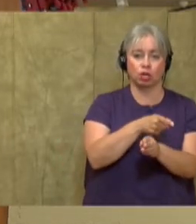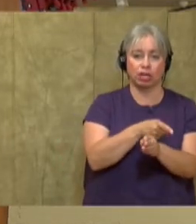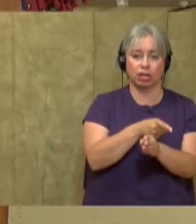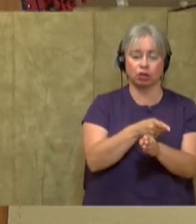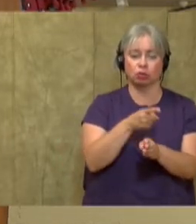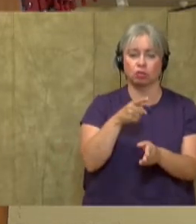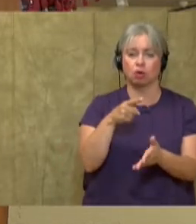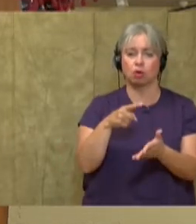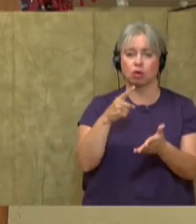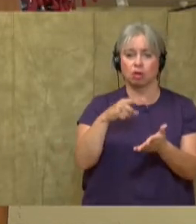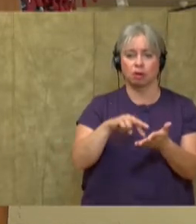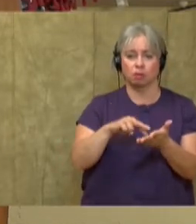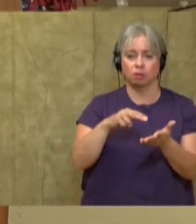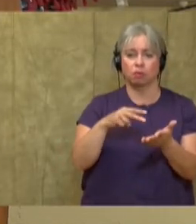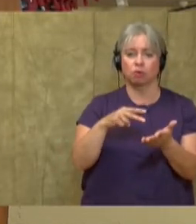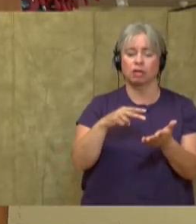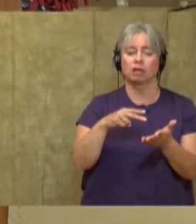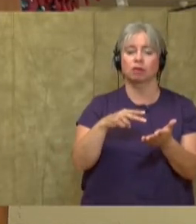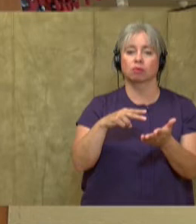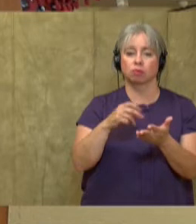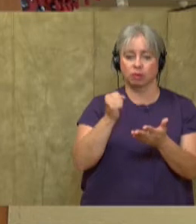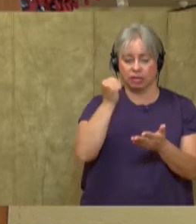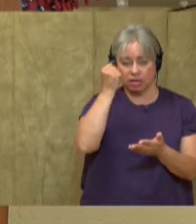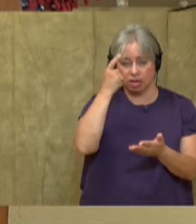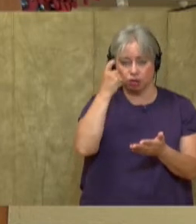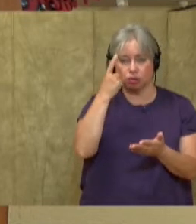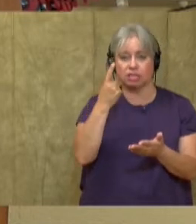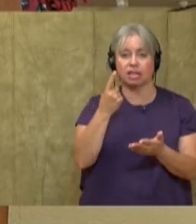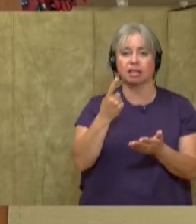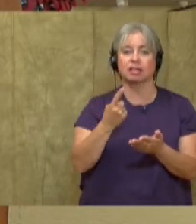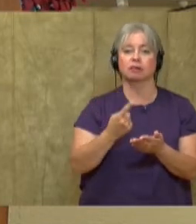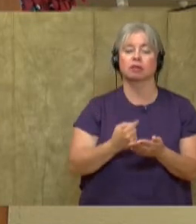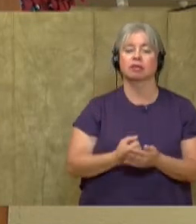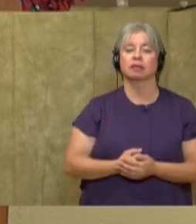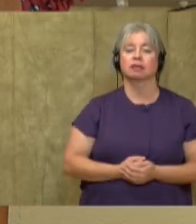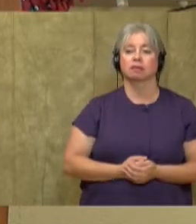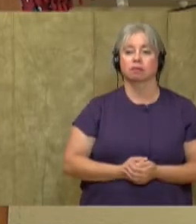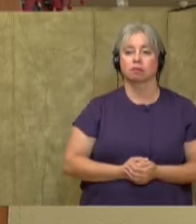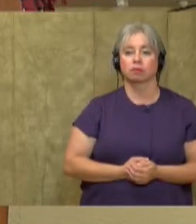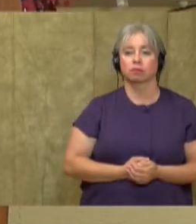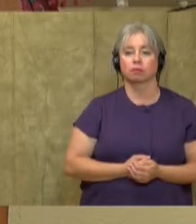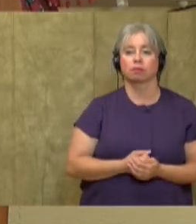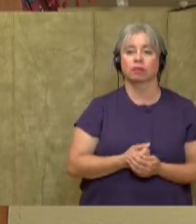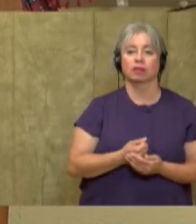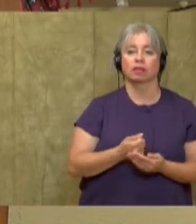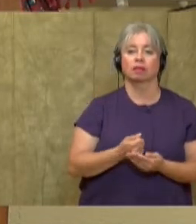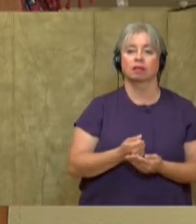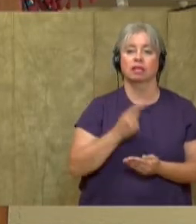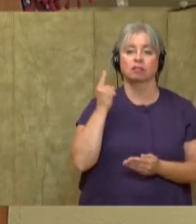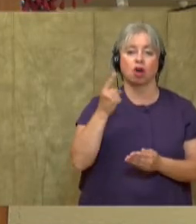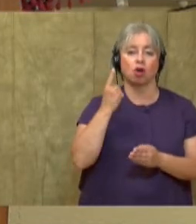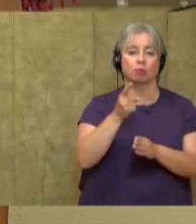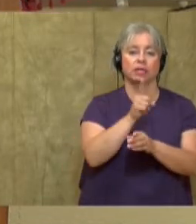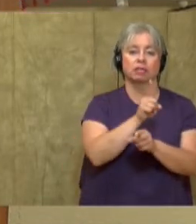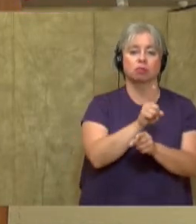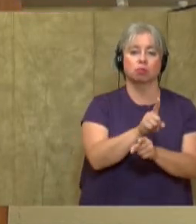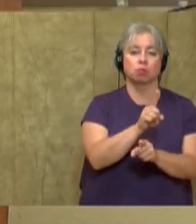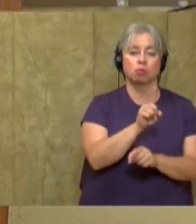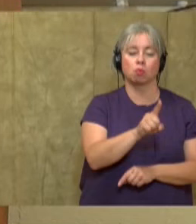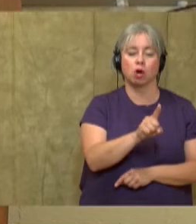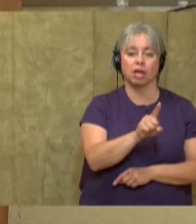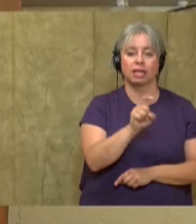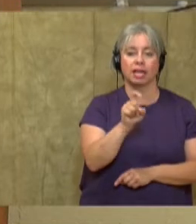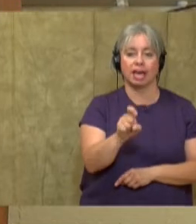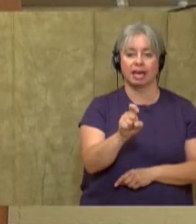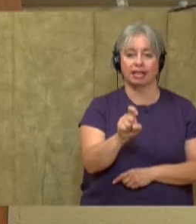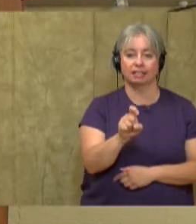be there? When we have a variable by itself, it's understood to be a 1 in front of it. So our slope